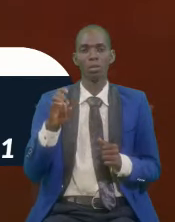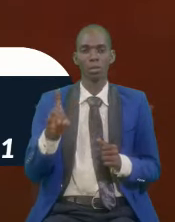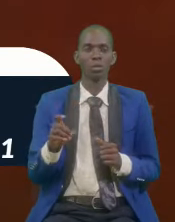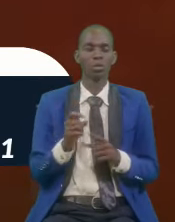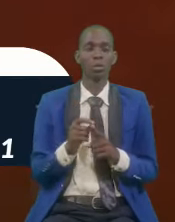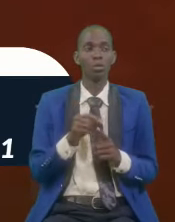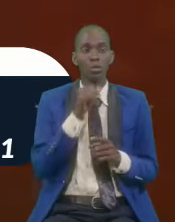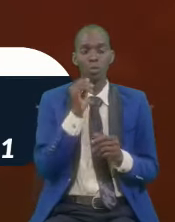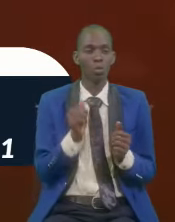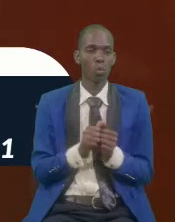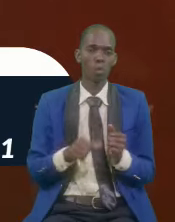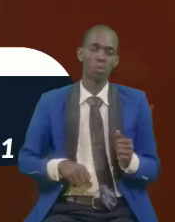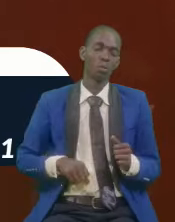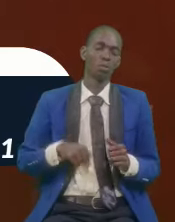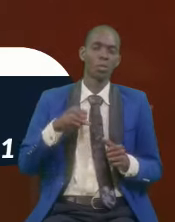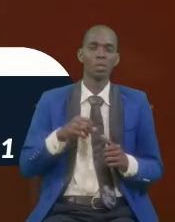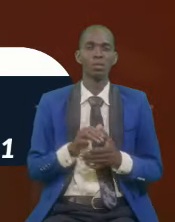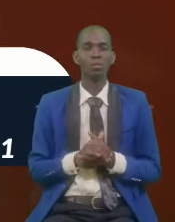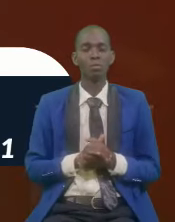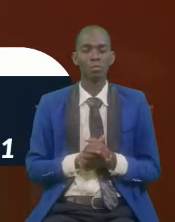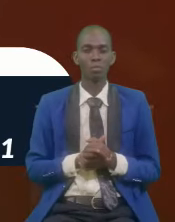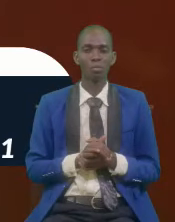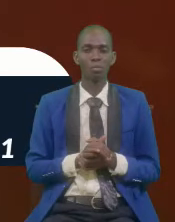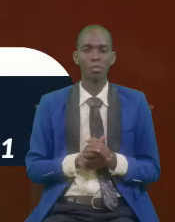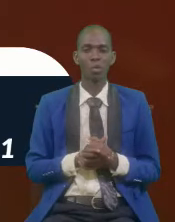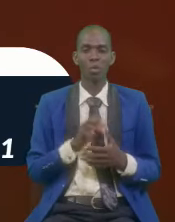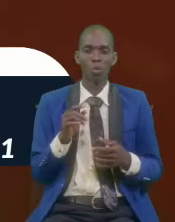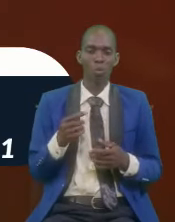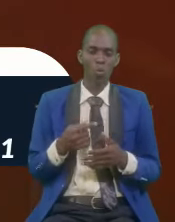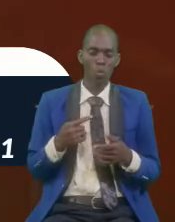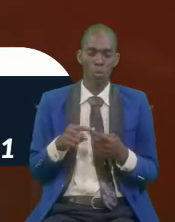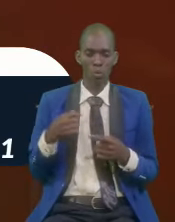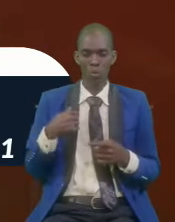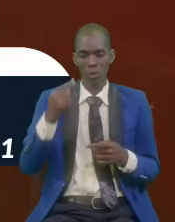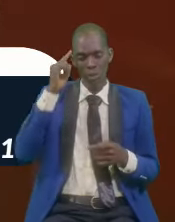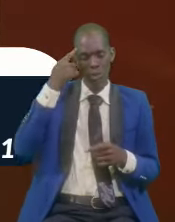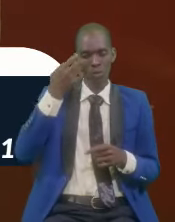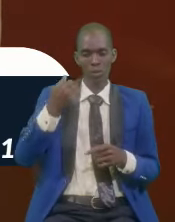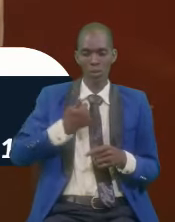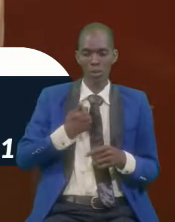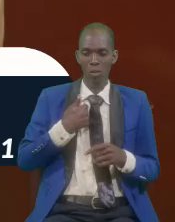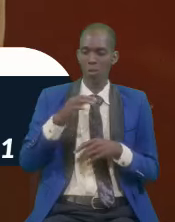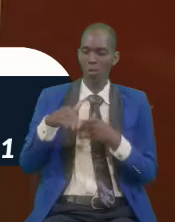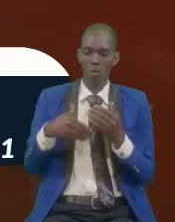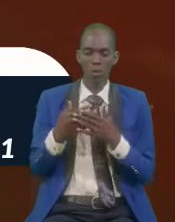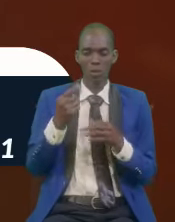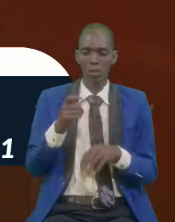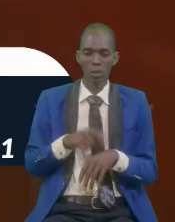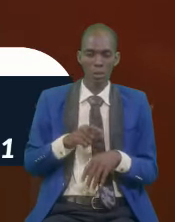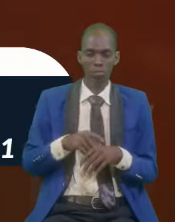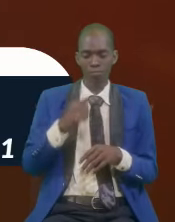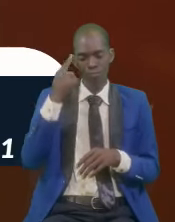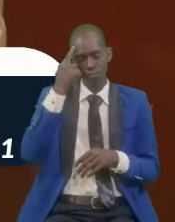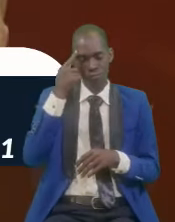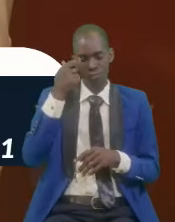opinion of ourselves. When we're thinking of ourselves all the time, and thinking